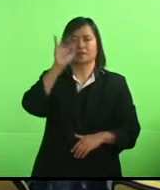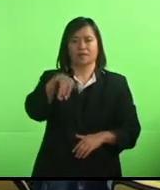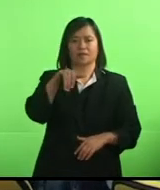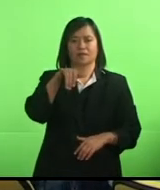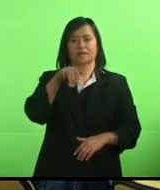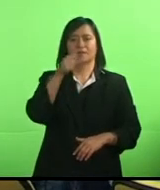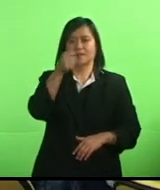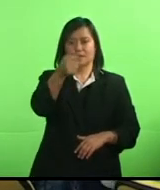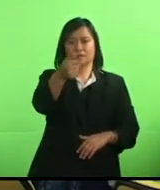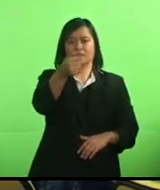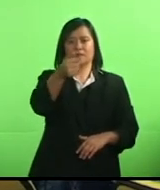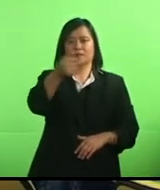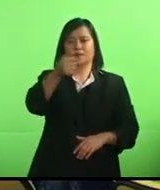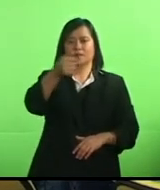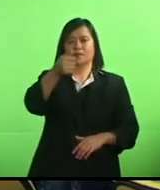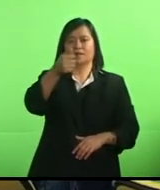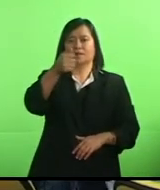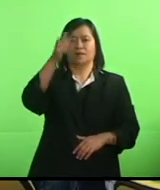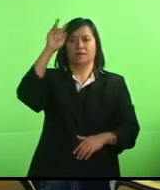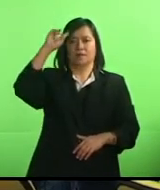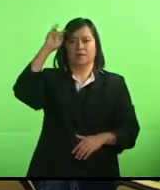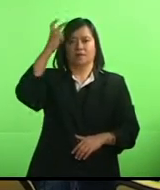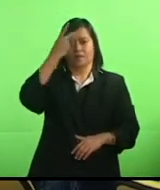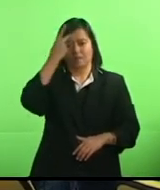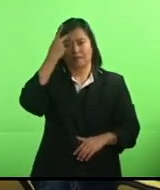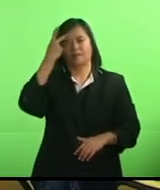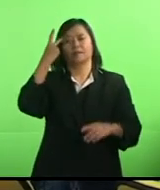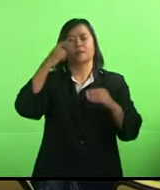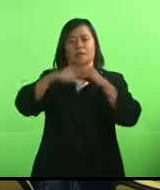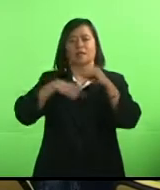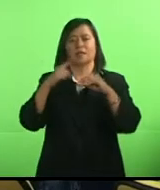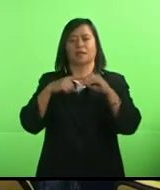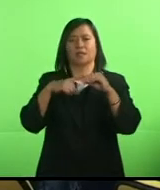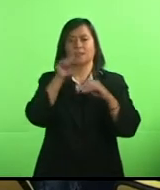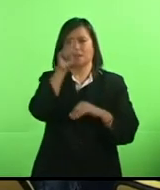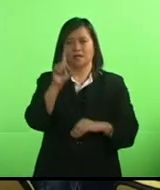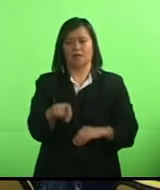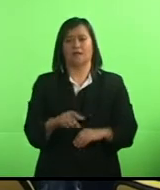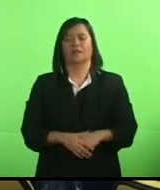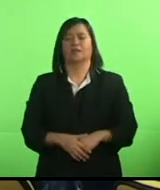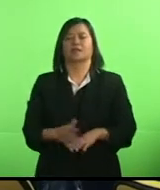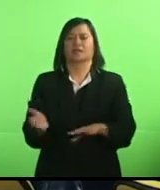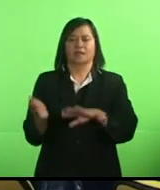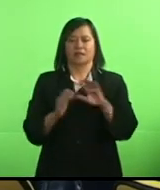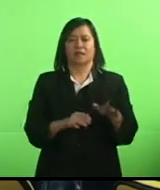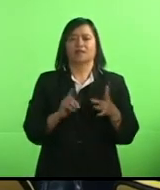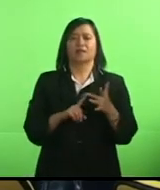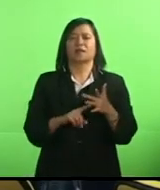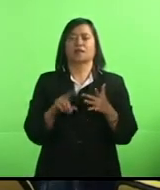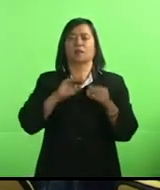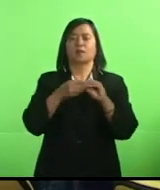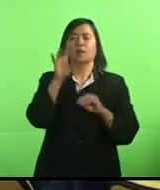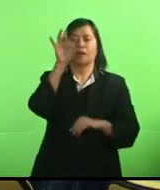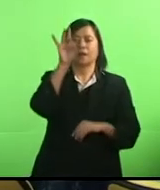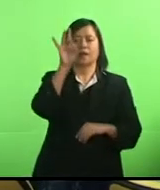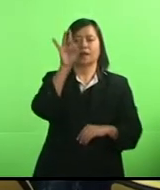Yes, you misinterpret the question. Good. Okay. Okay, number 8. No,